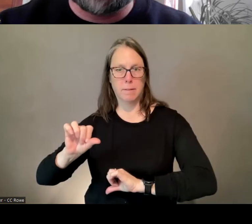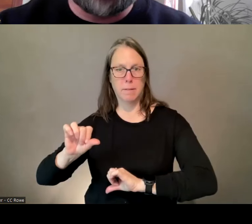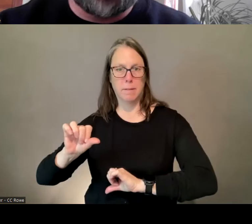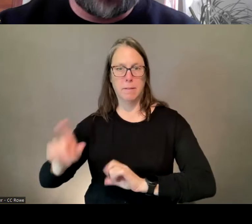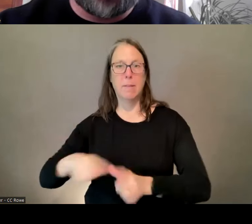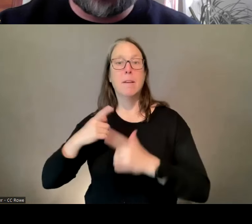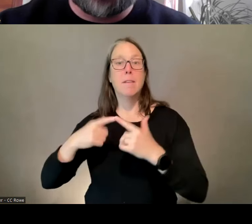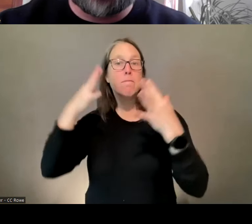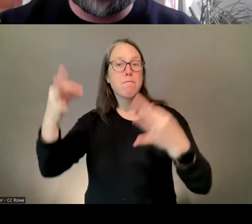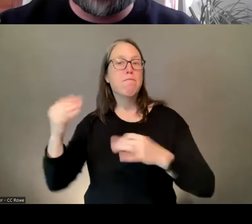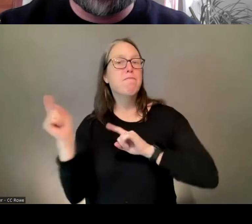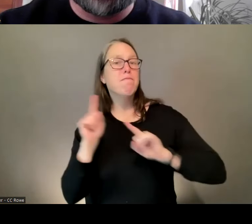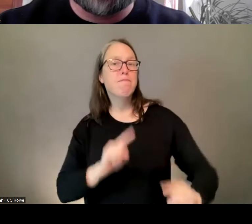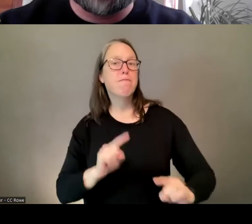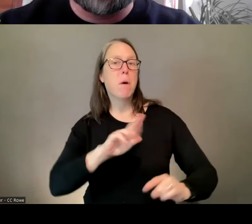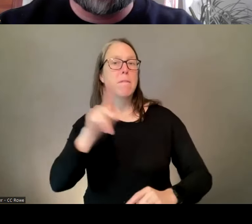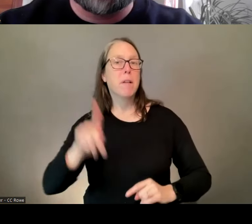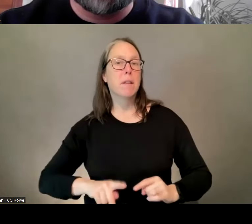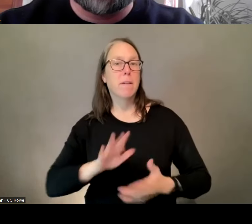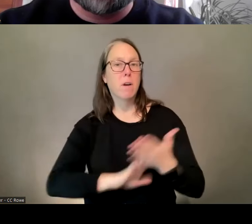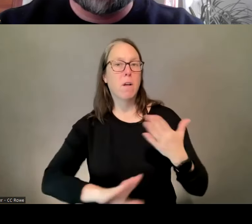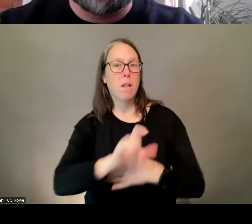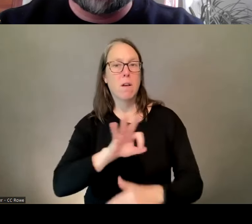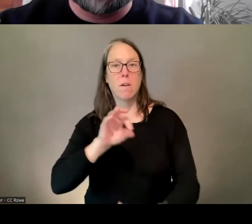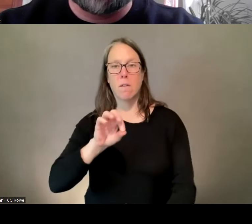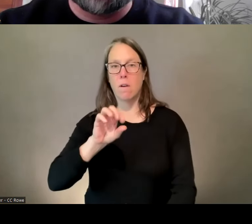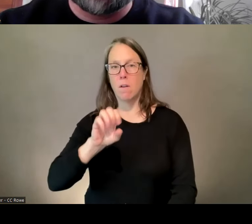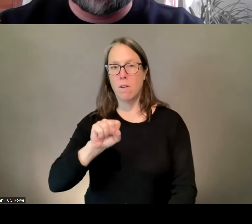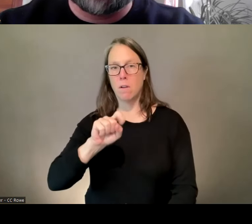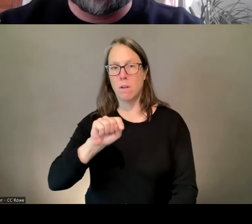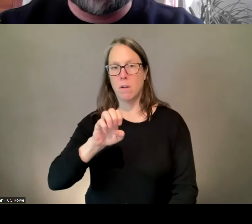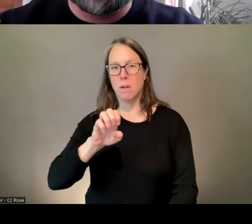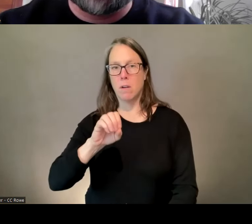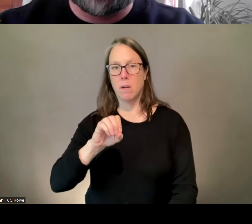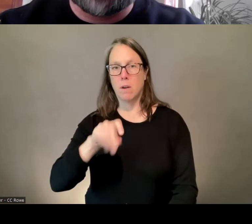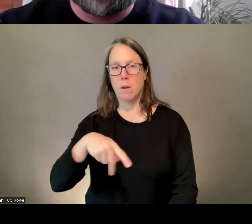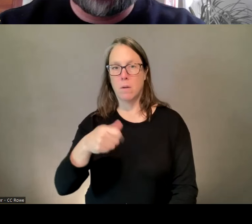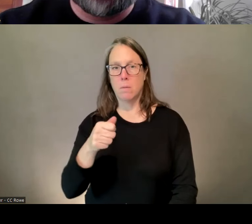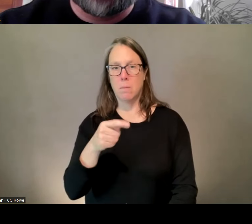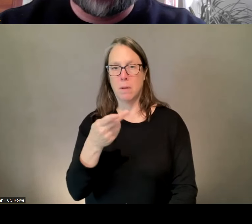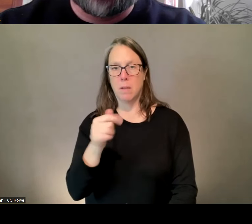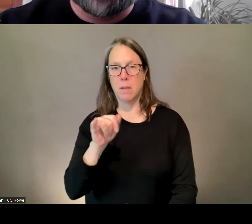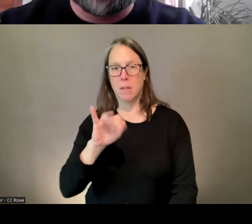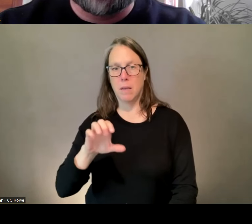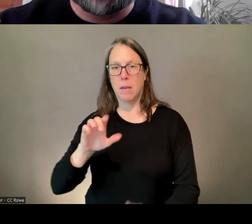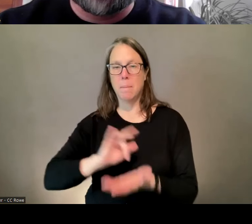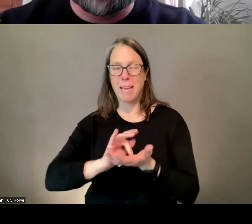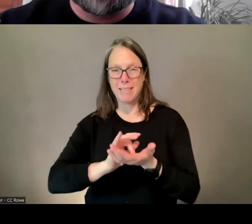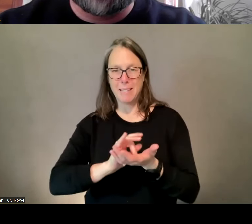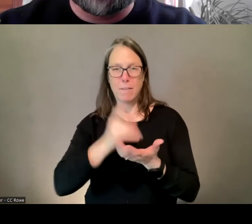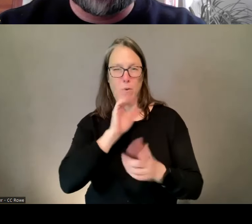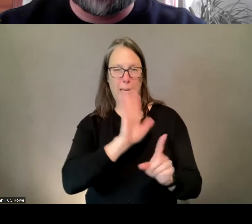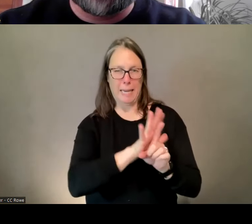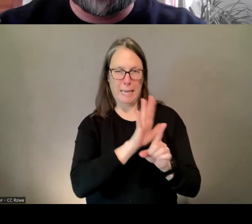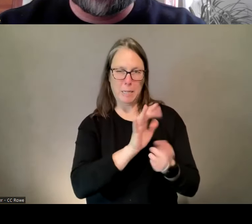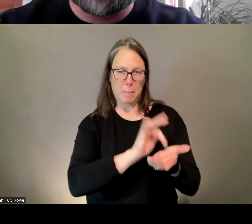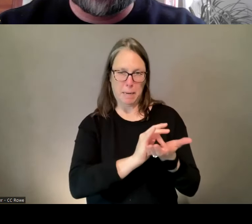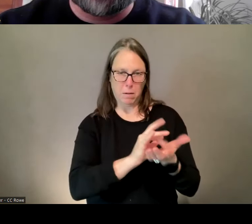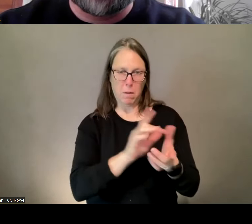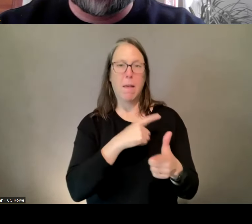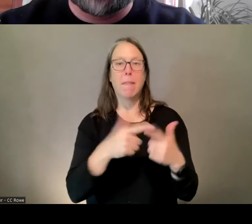He then attended Philadelphia College of Osteopathic Medicine for his medical degree and completed a teaching fellowship focusing on